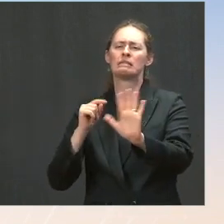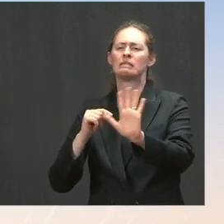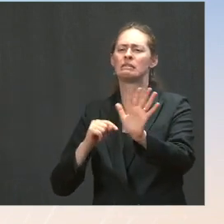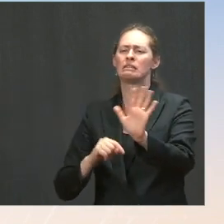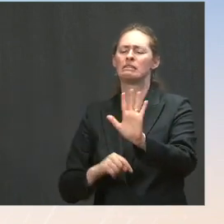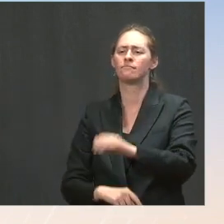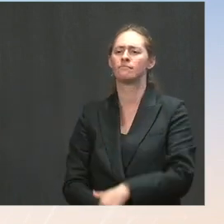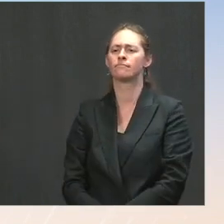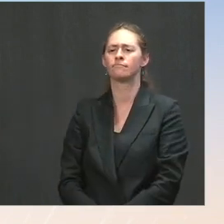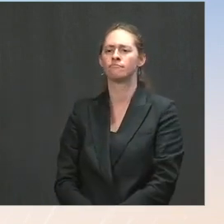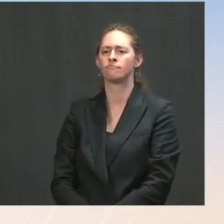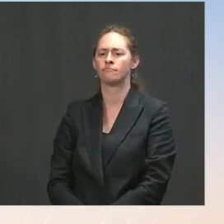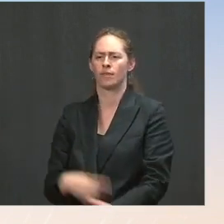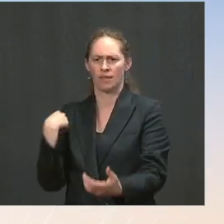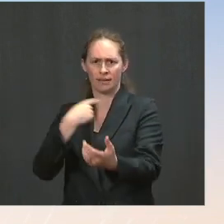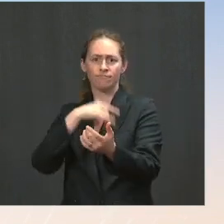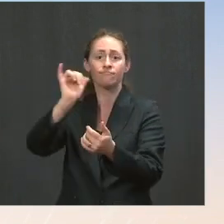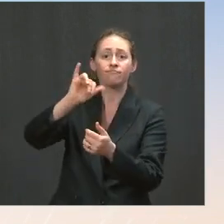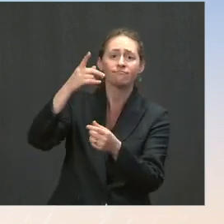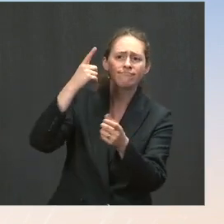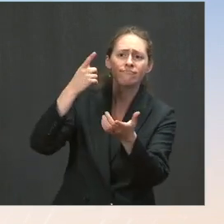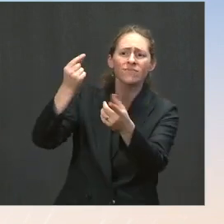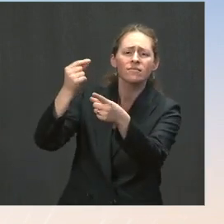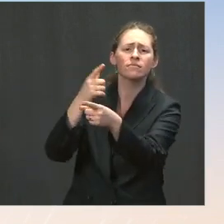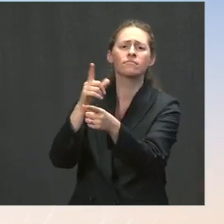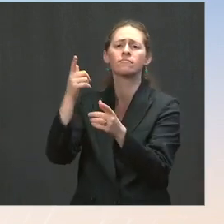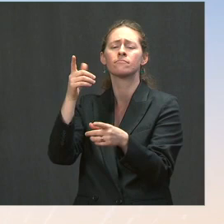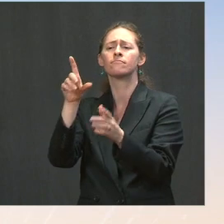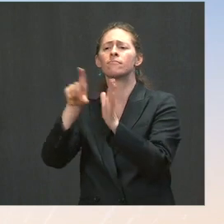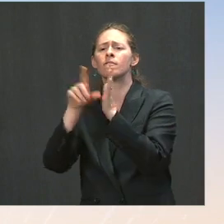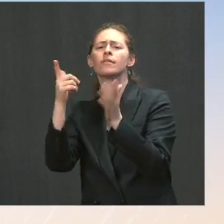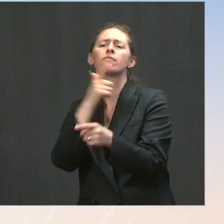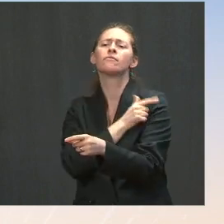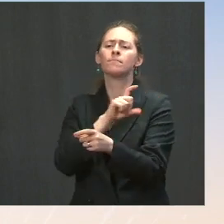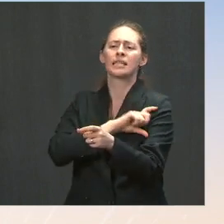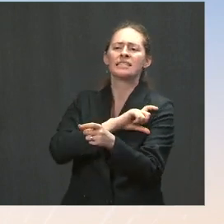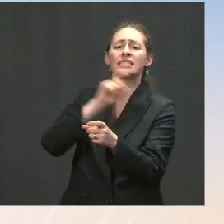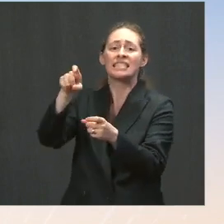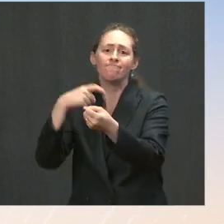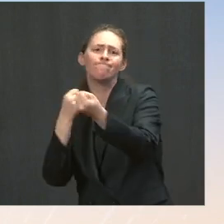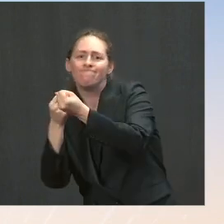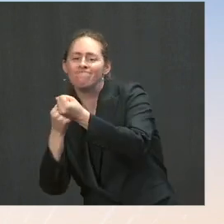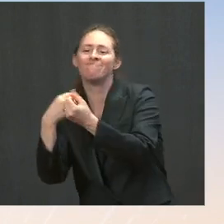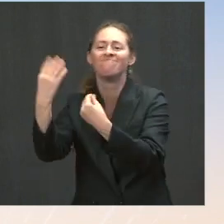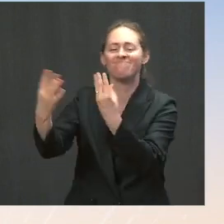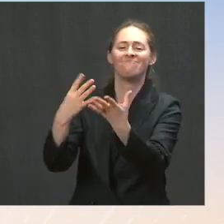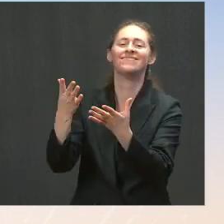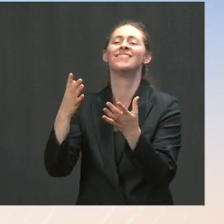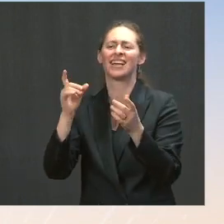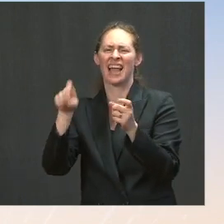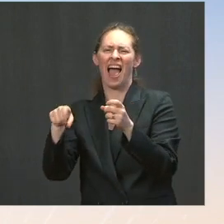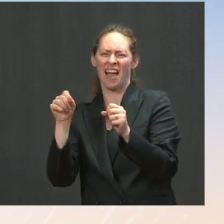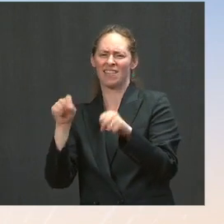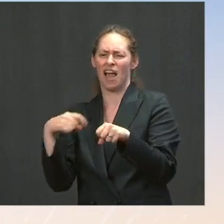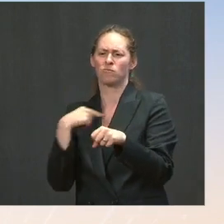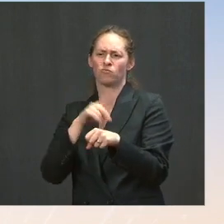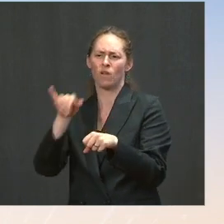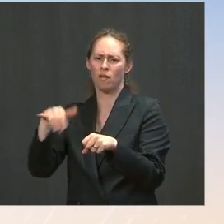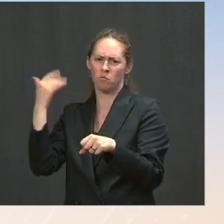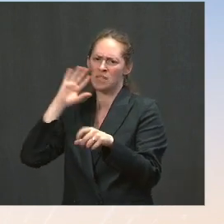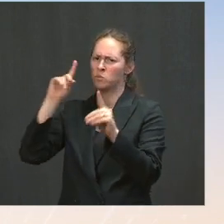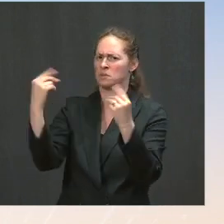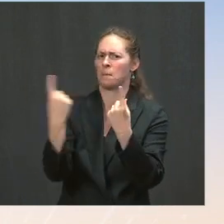and community policing programs as well. The president doesn't just use that as rhetoric, he delivers it with action. And I know he's in discussions or aware of discussions